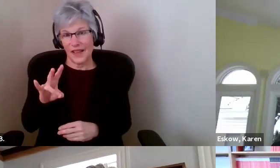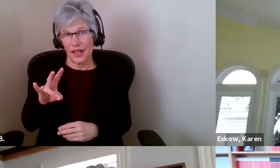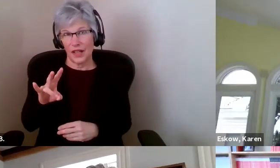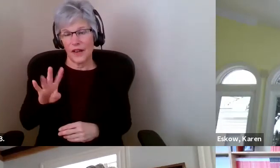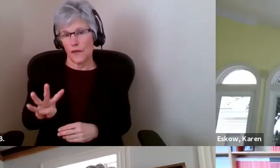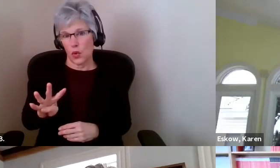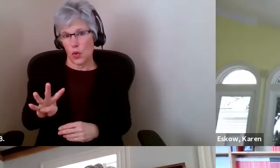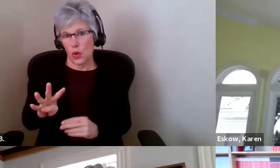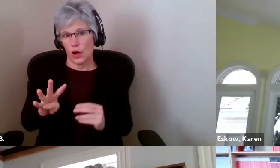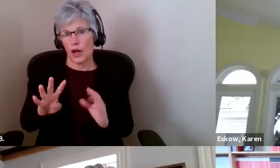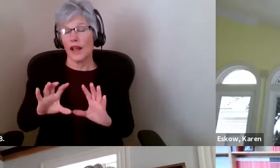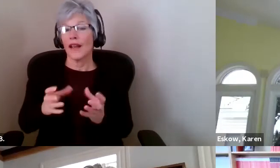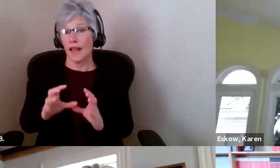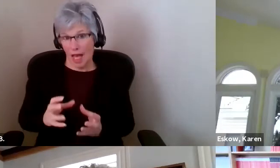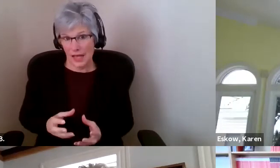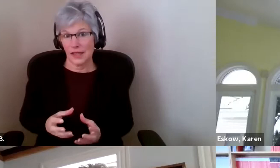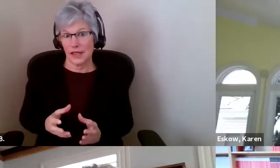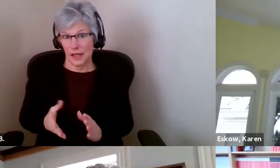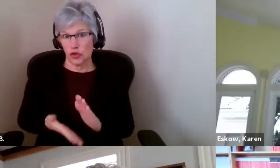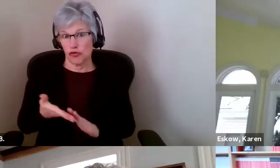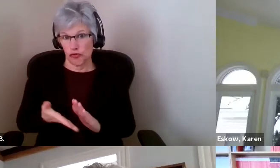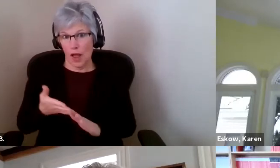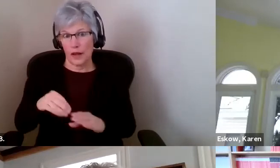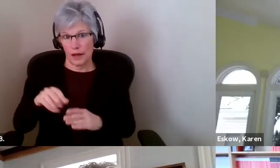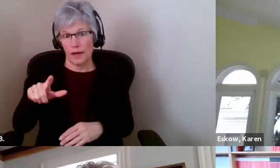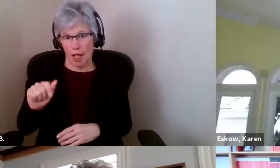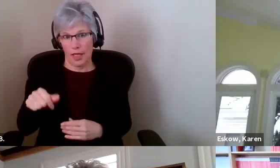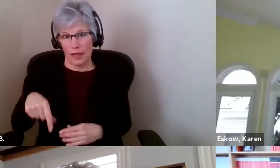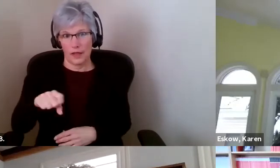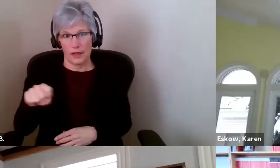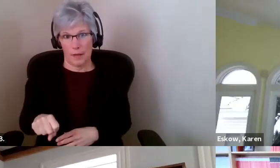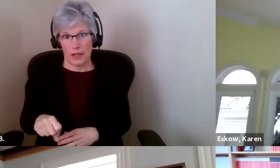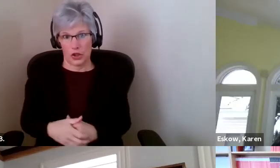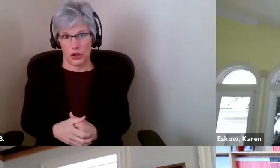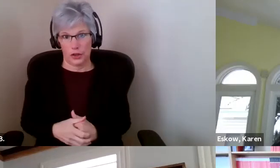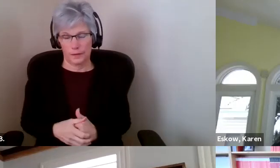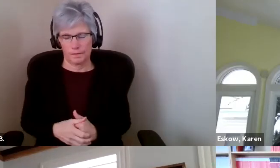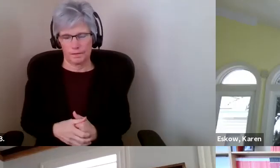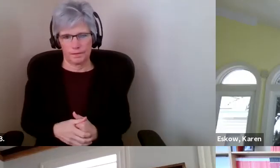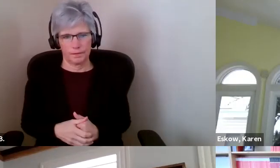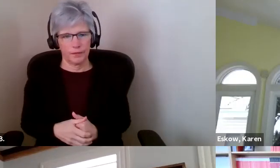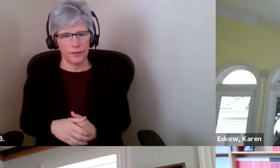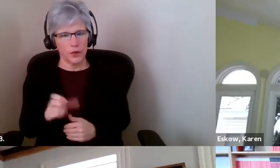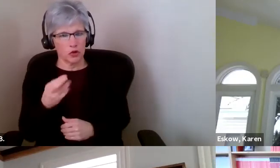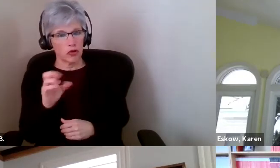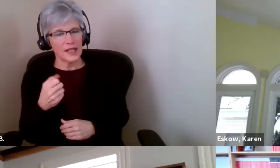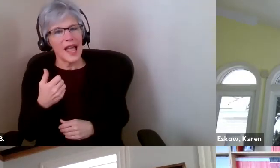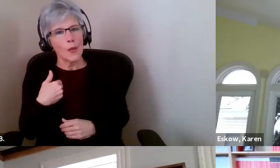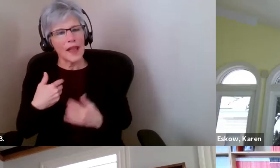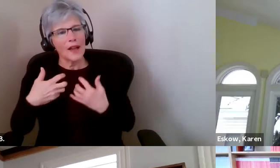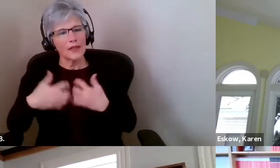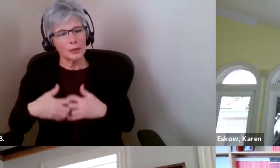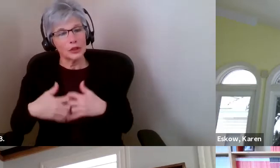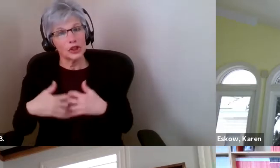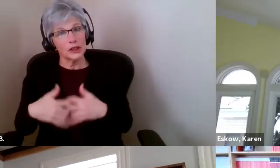74 classes actively running in LA this semester. And we also have the vending machines, and they have been actively